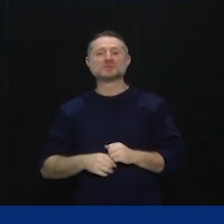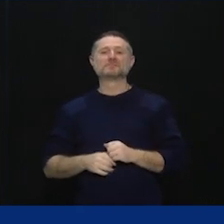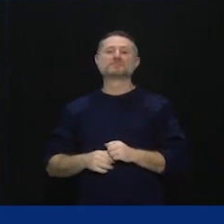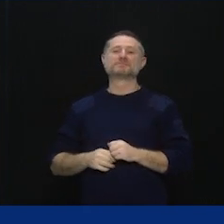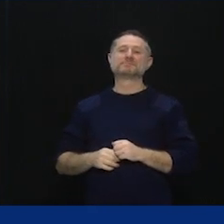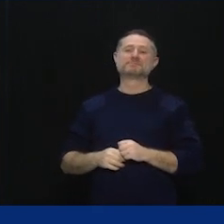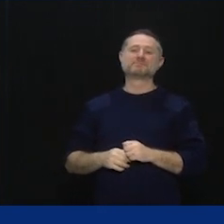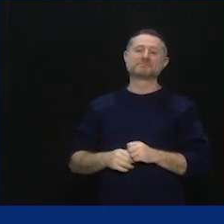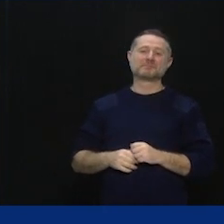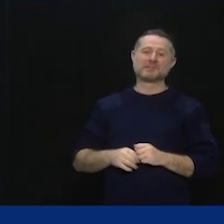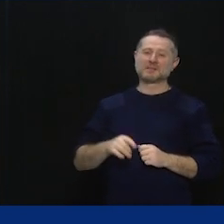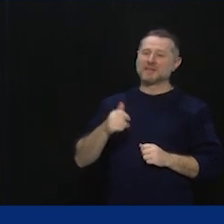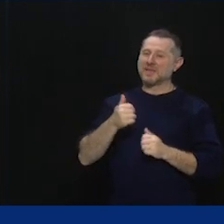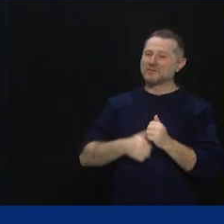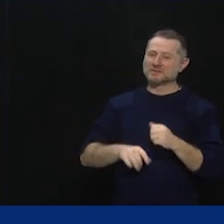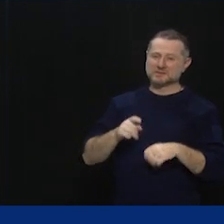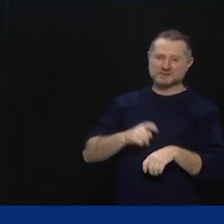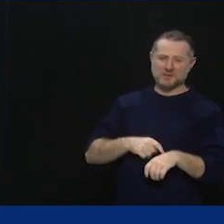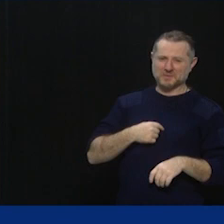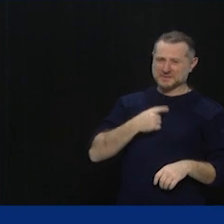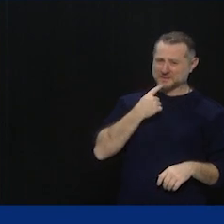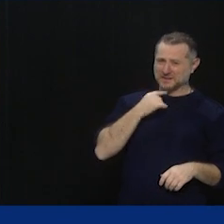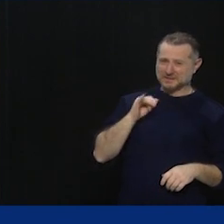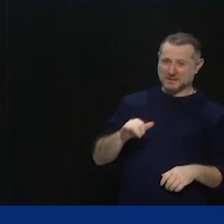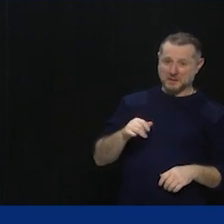Paul Panieri, I get another beer from Paul. So,